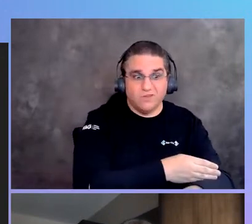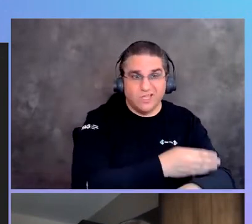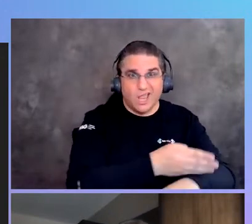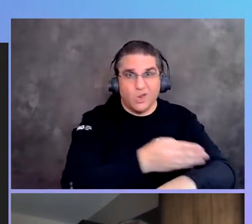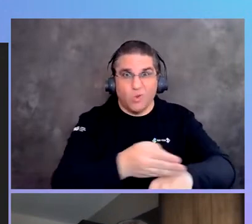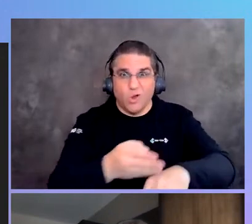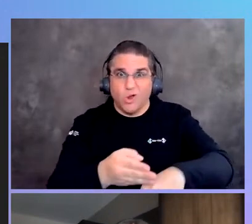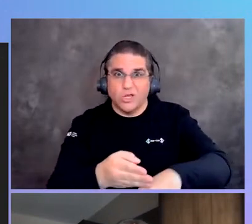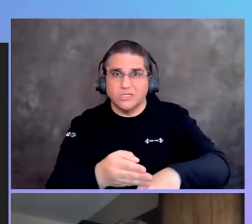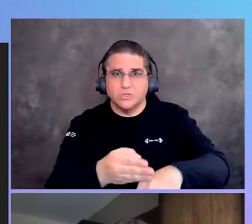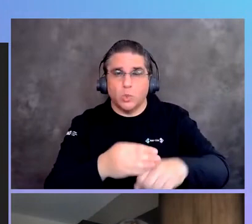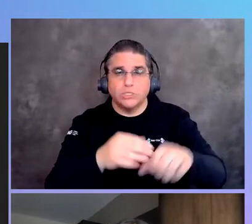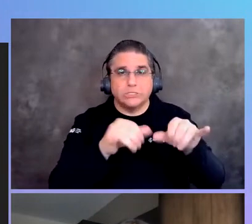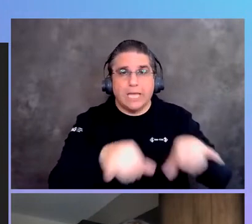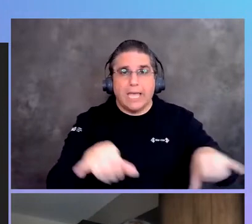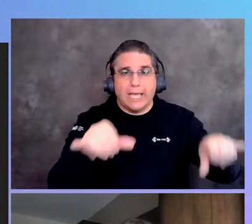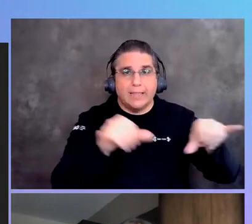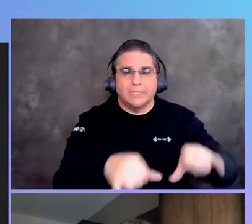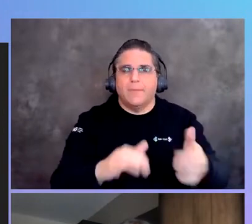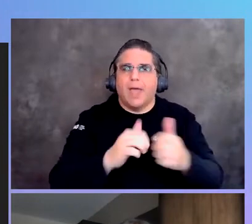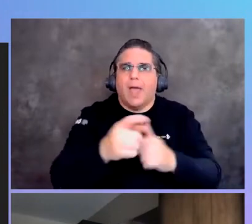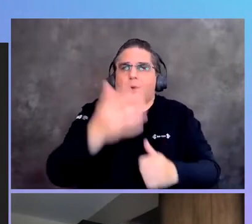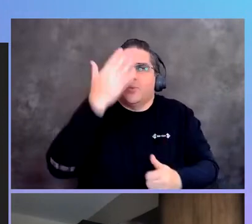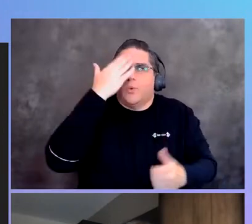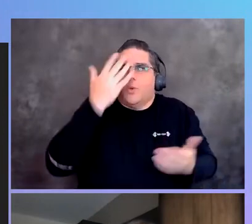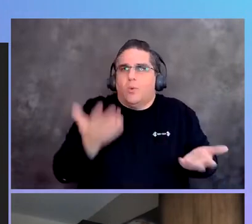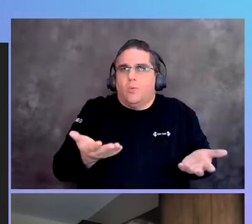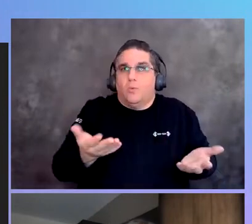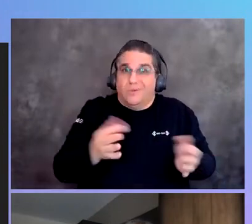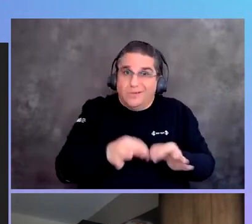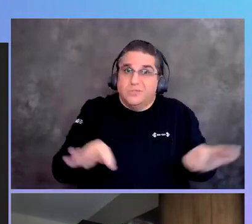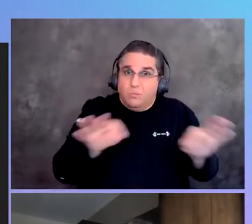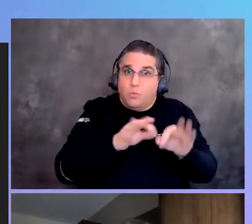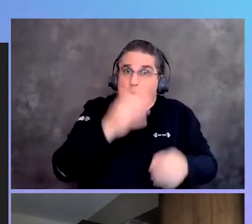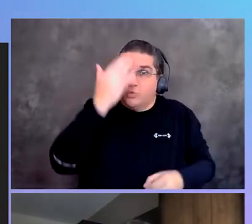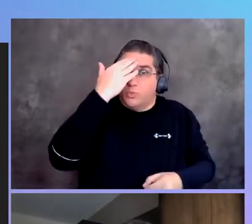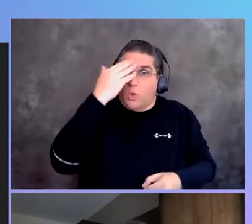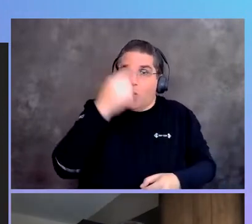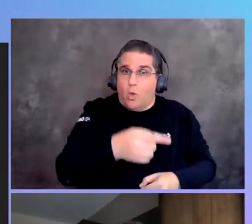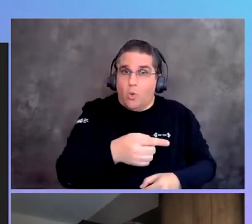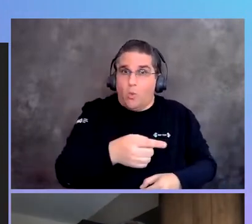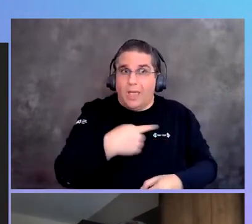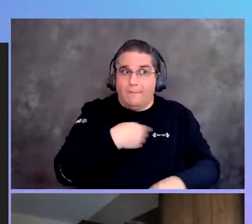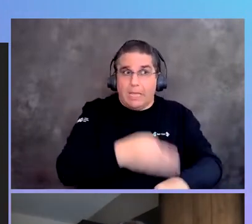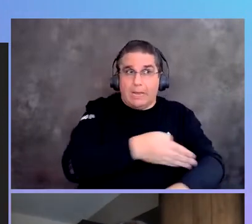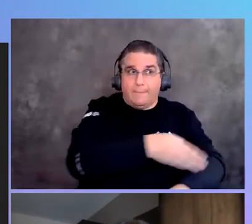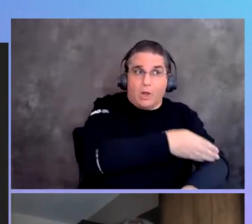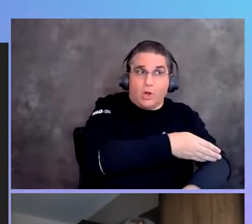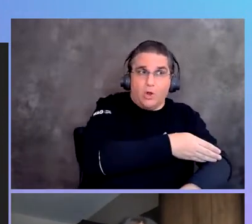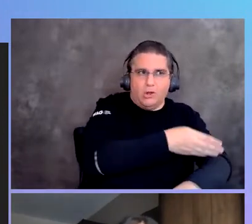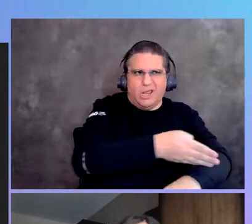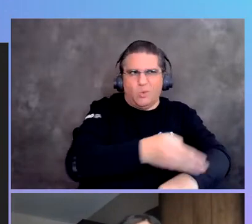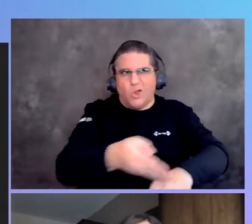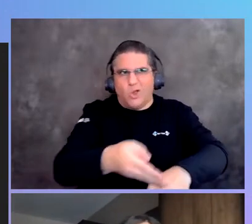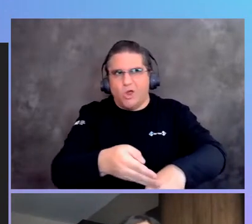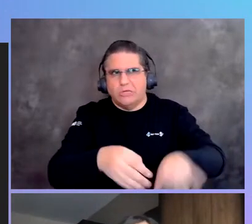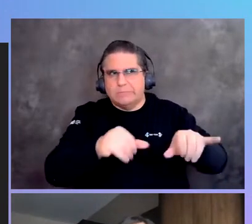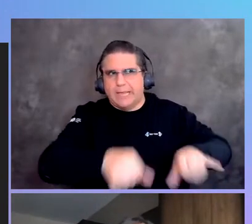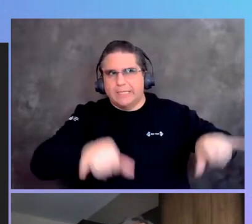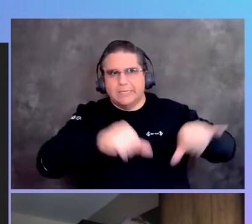just maintaining? Like, all of those things are really important. Either you're doing better, you're worse, or you're where you are when you